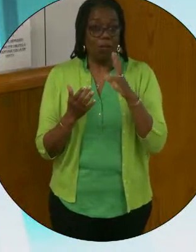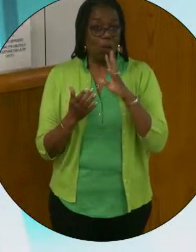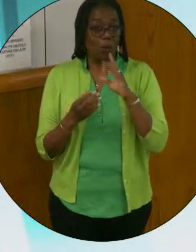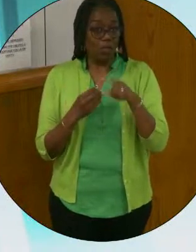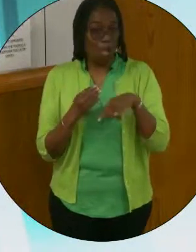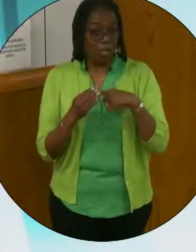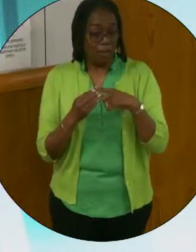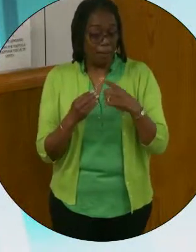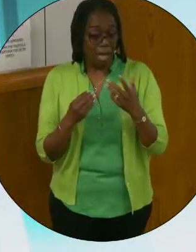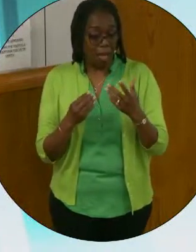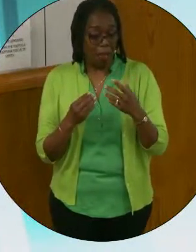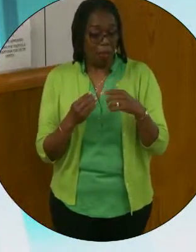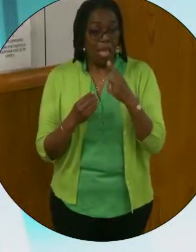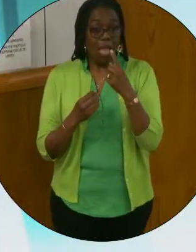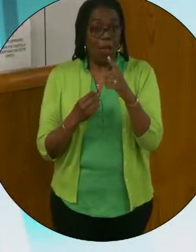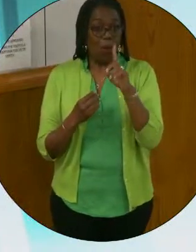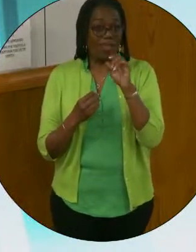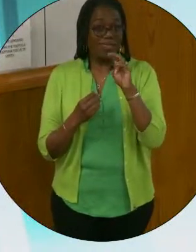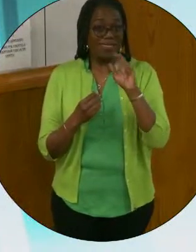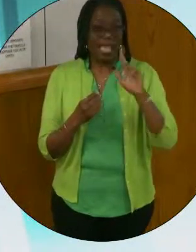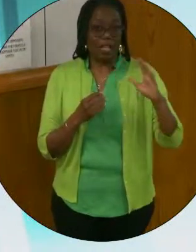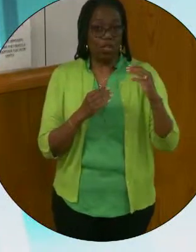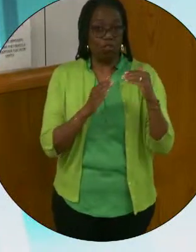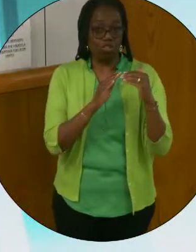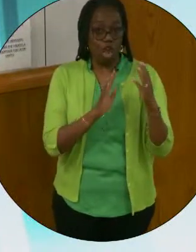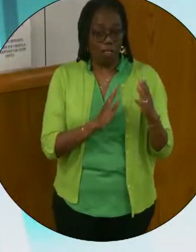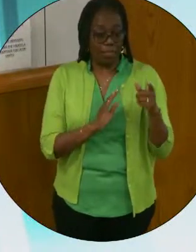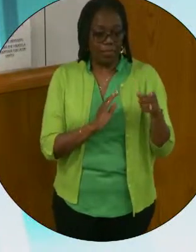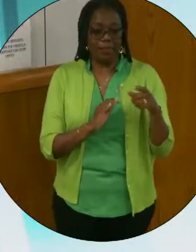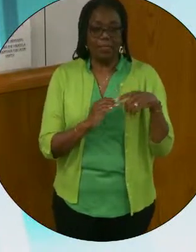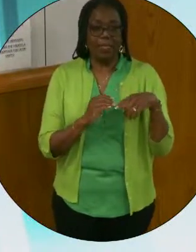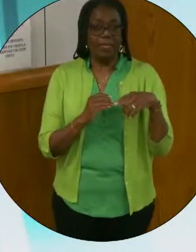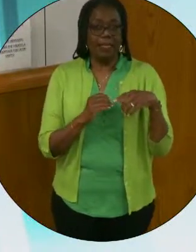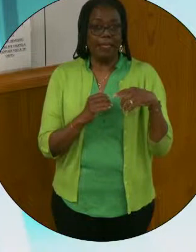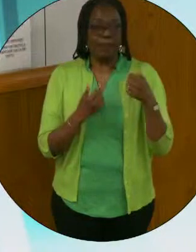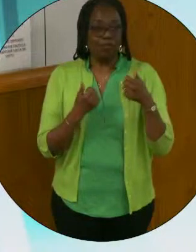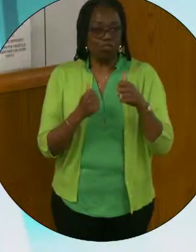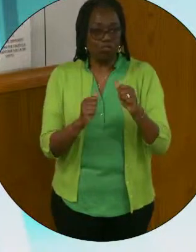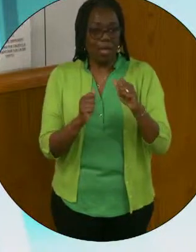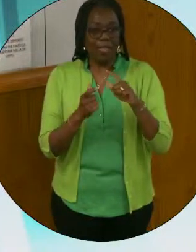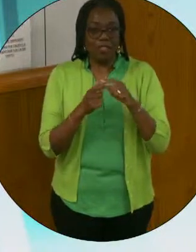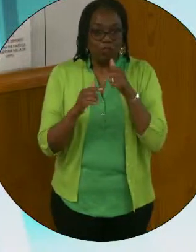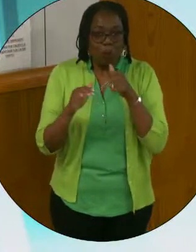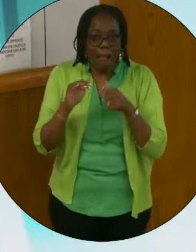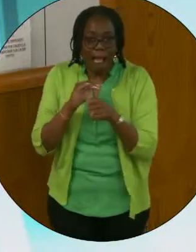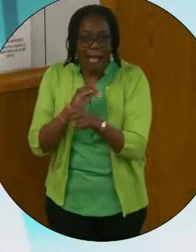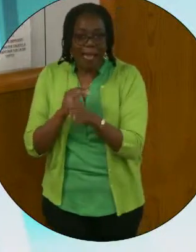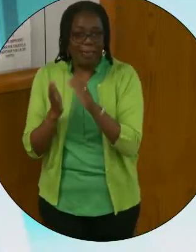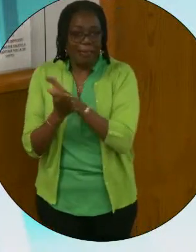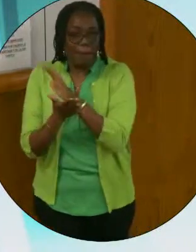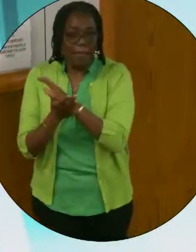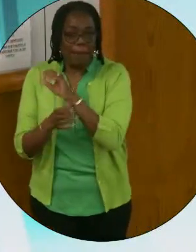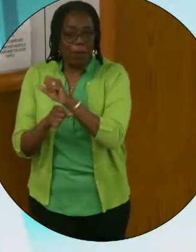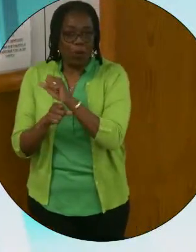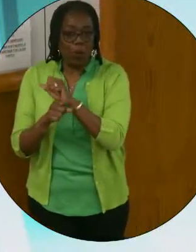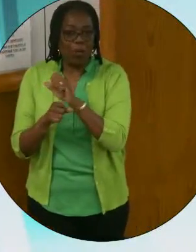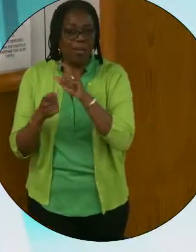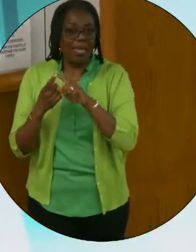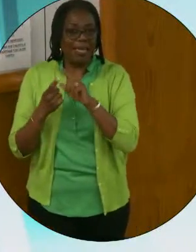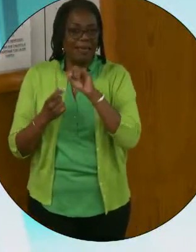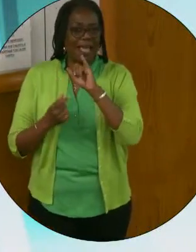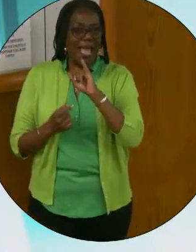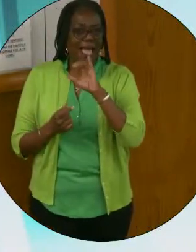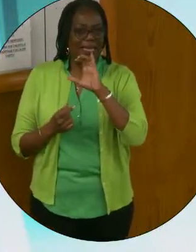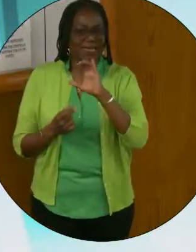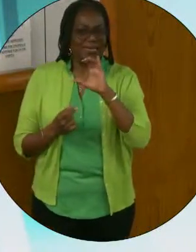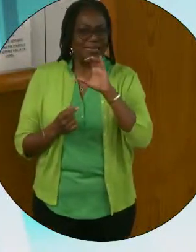and also one of Daniel's colleagues went up and was trying to ironically hide this same paperwork in a nice CA file I